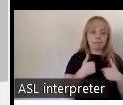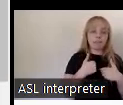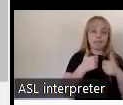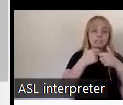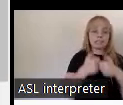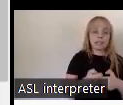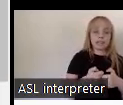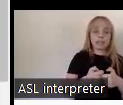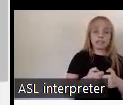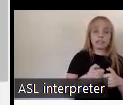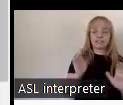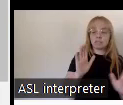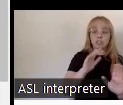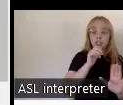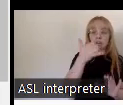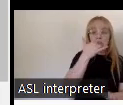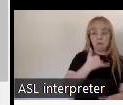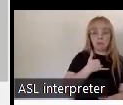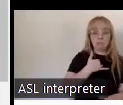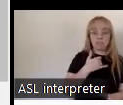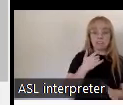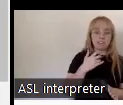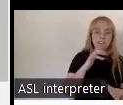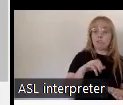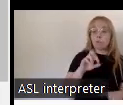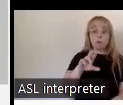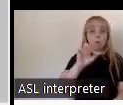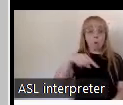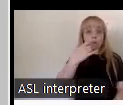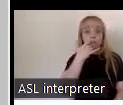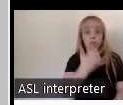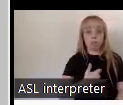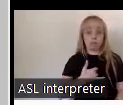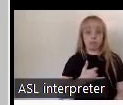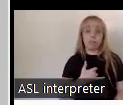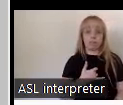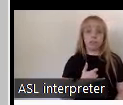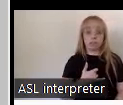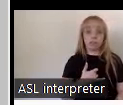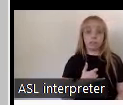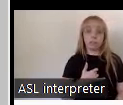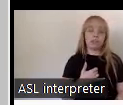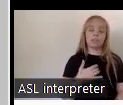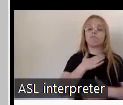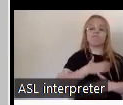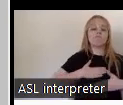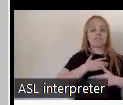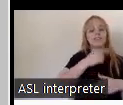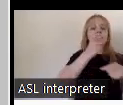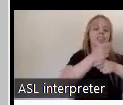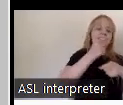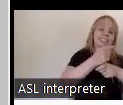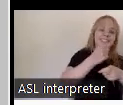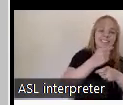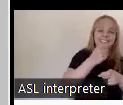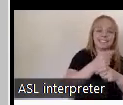by text. Don't call me, sort of thing. Or I prefer only phone calls. I like to joke to communicate.